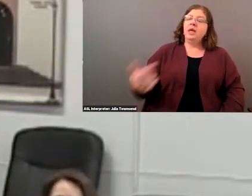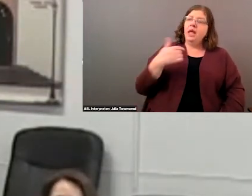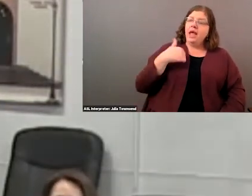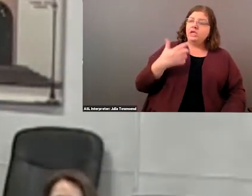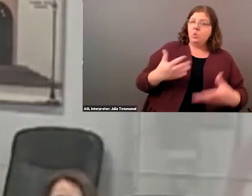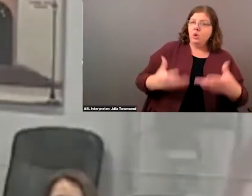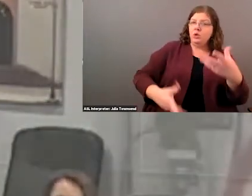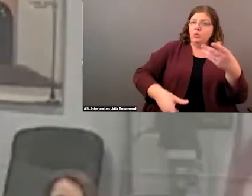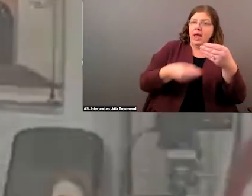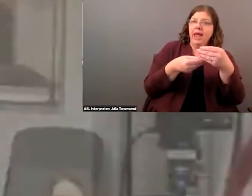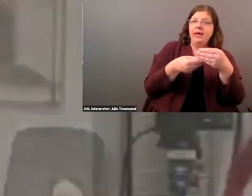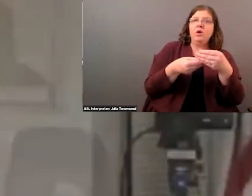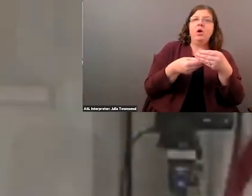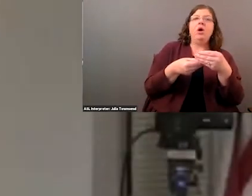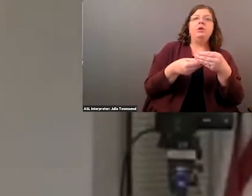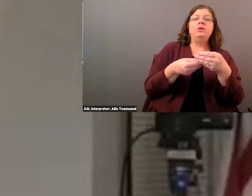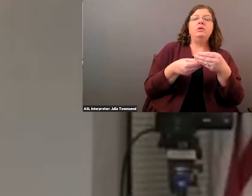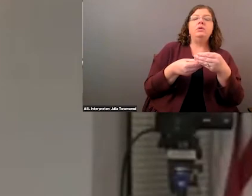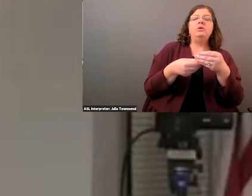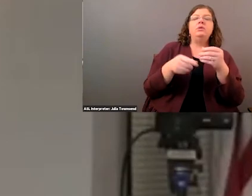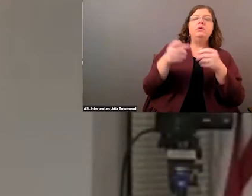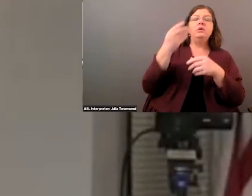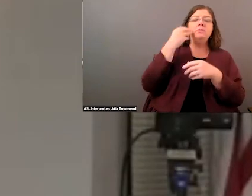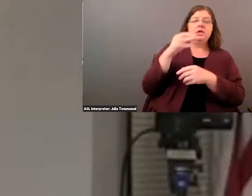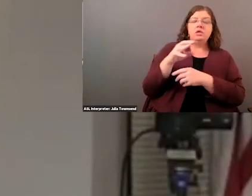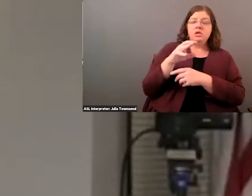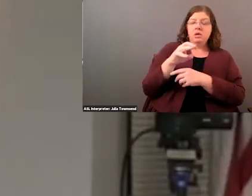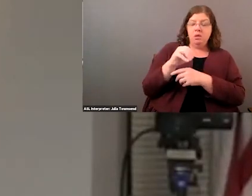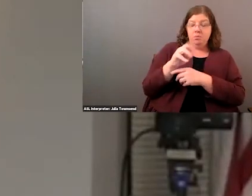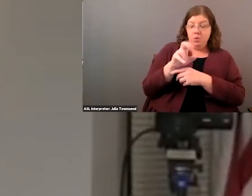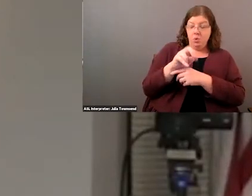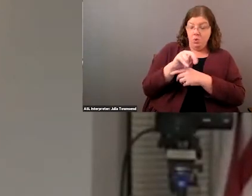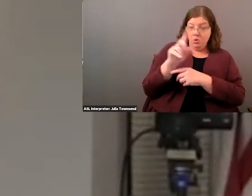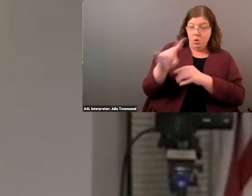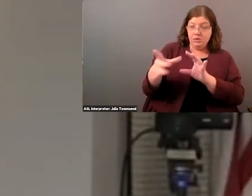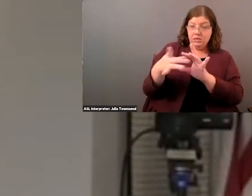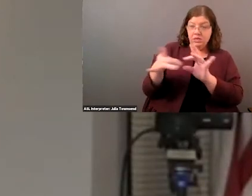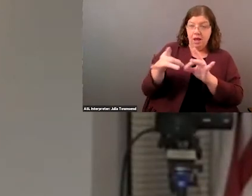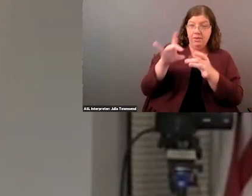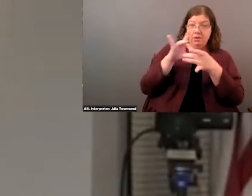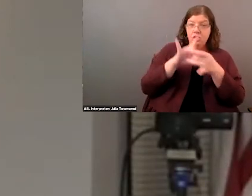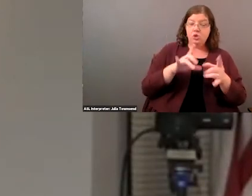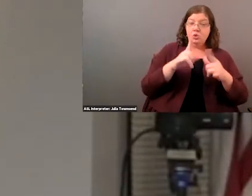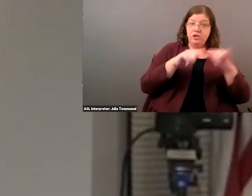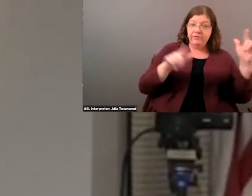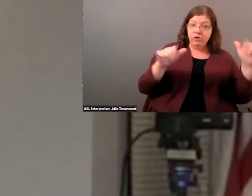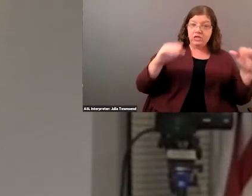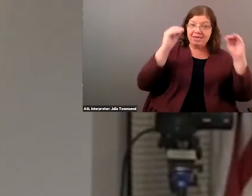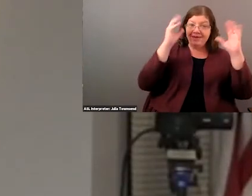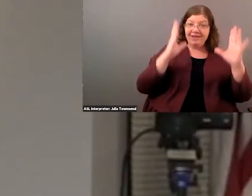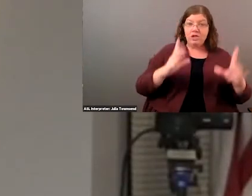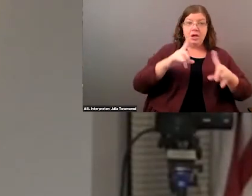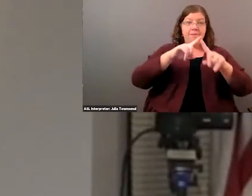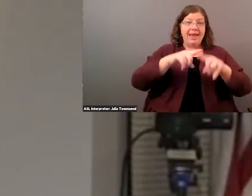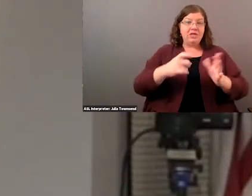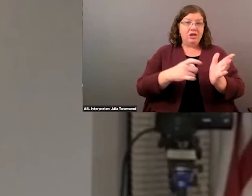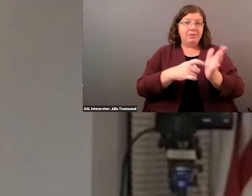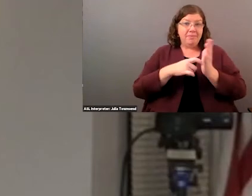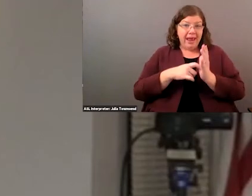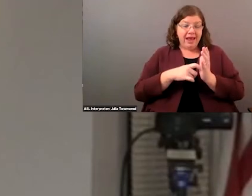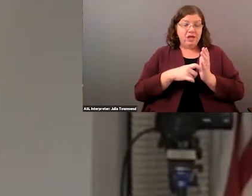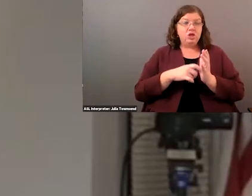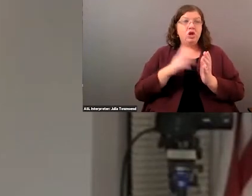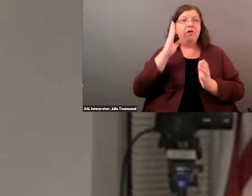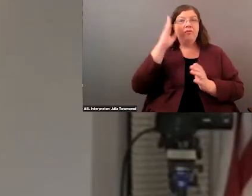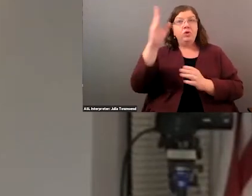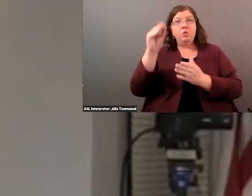comment with regards to diversity of teachers based on the demands of both our future leaders and the Black students. So if these are TOSAs who are within the system